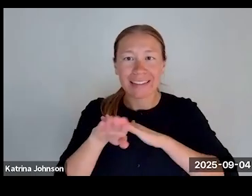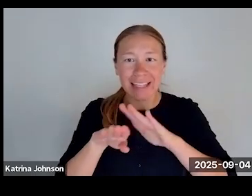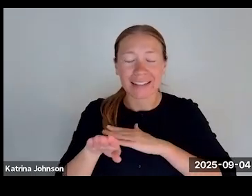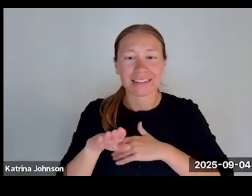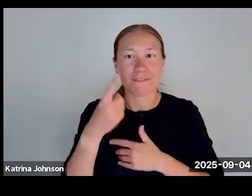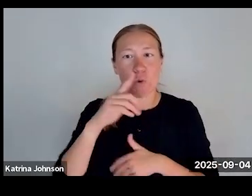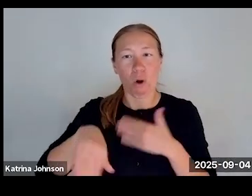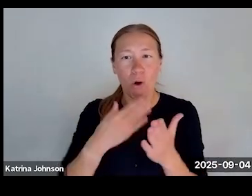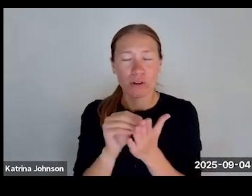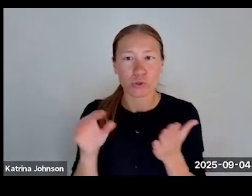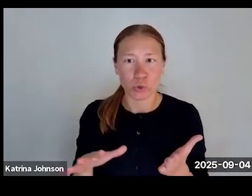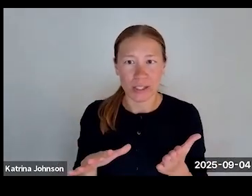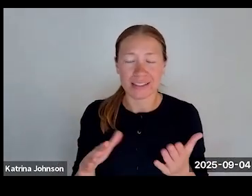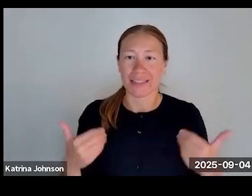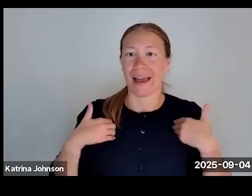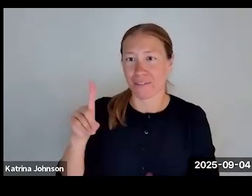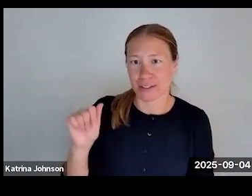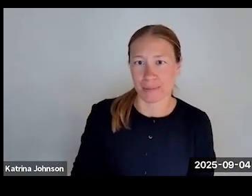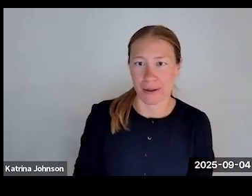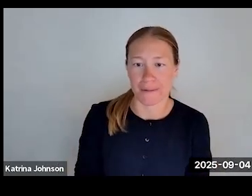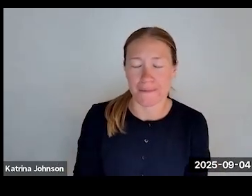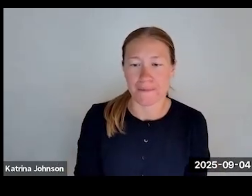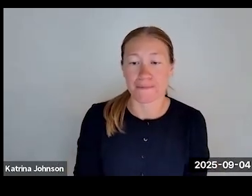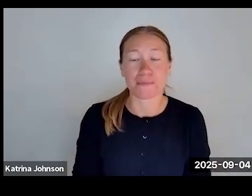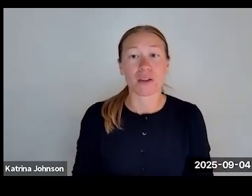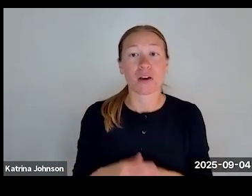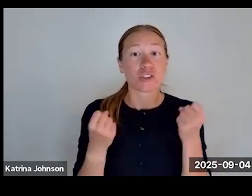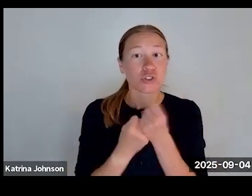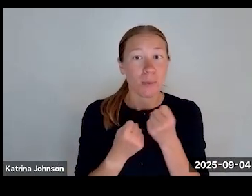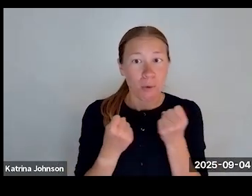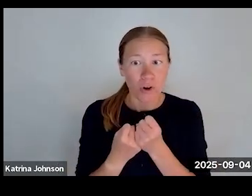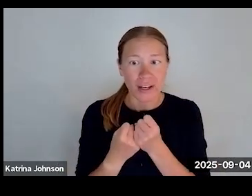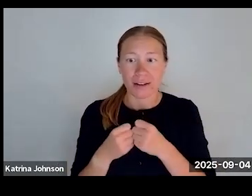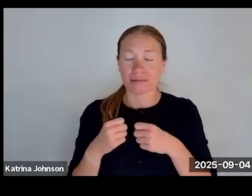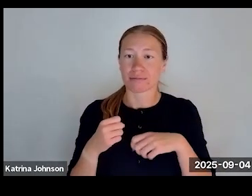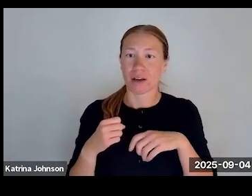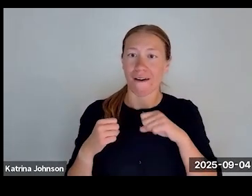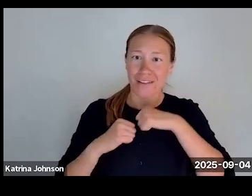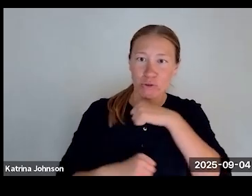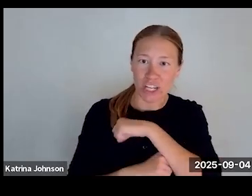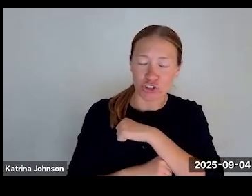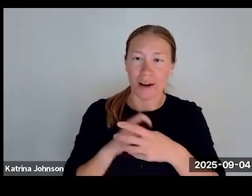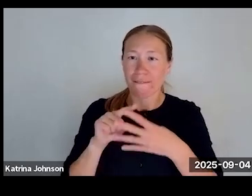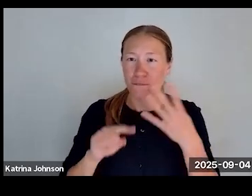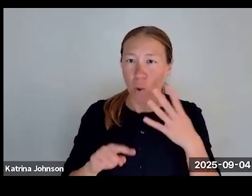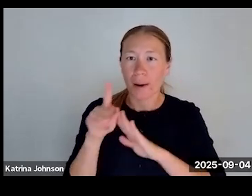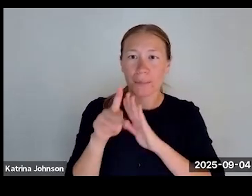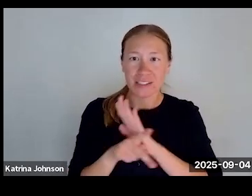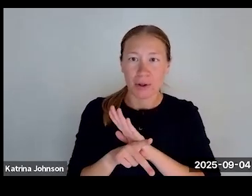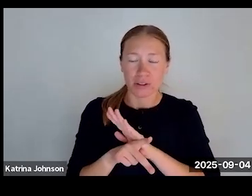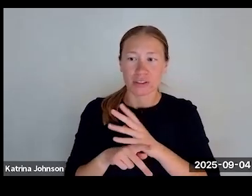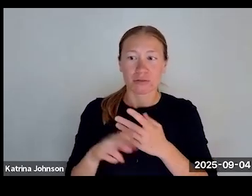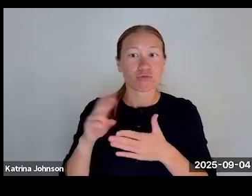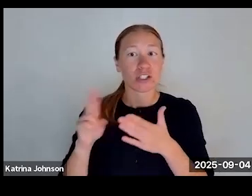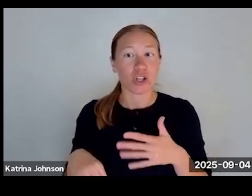all students with disabilities. They're supported by a foundation of 4 principles that results in IT